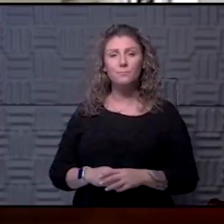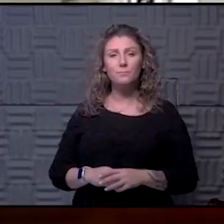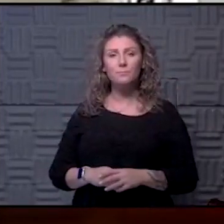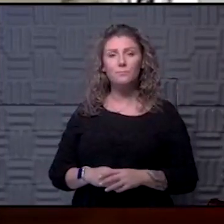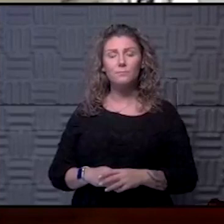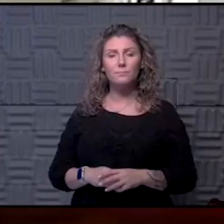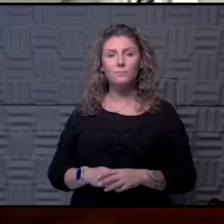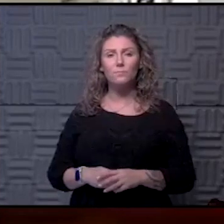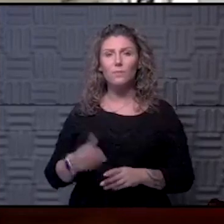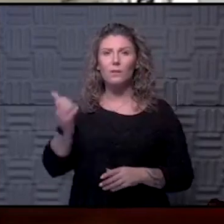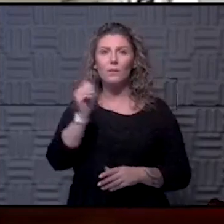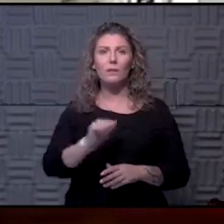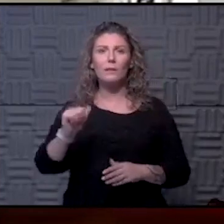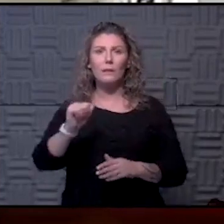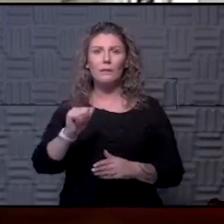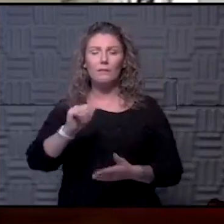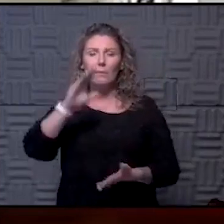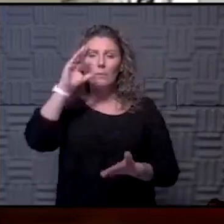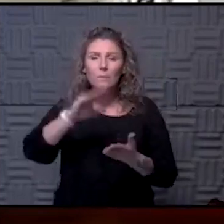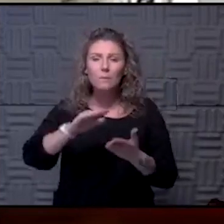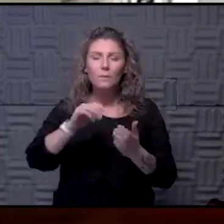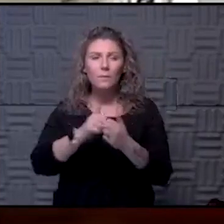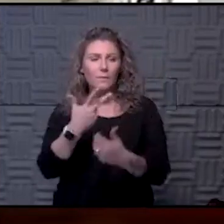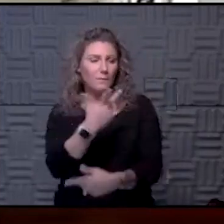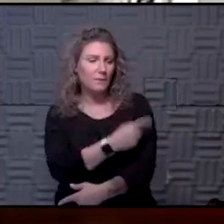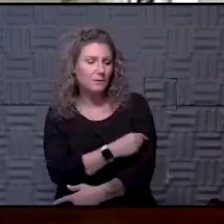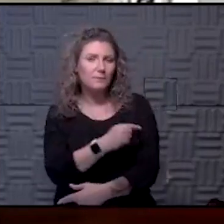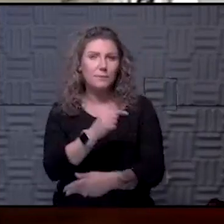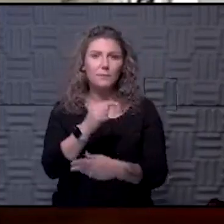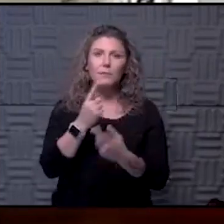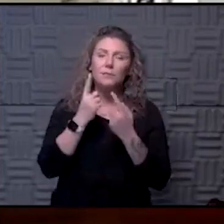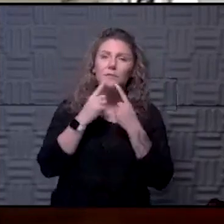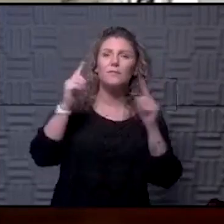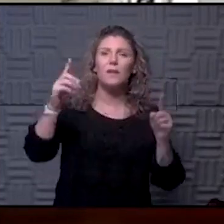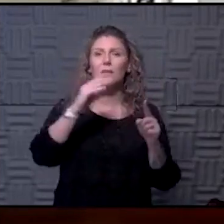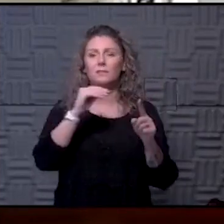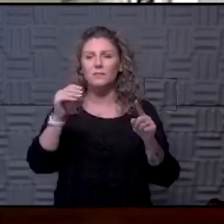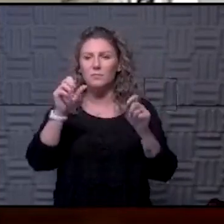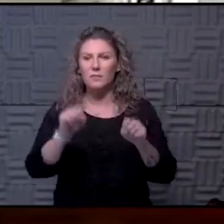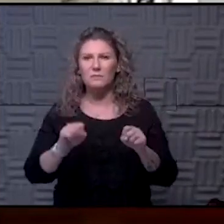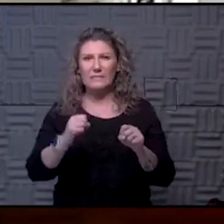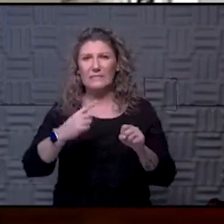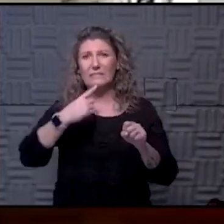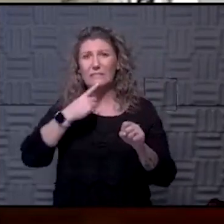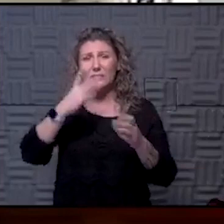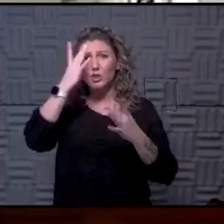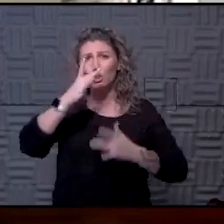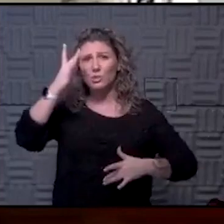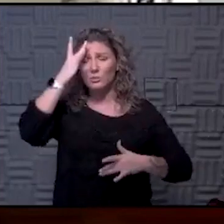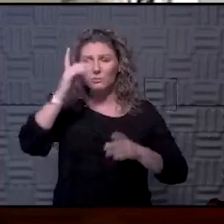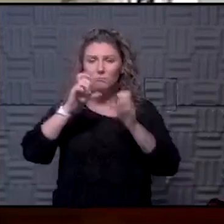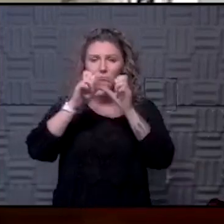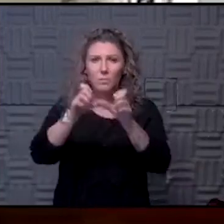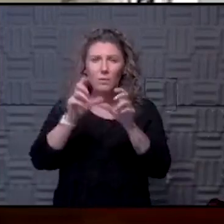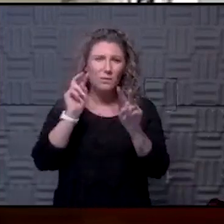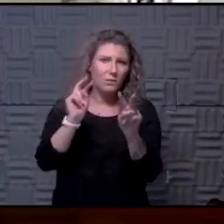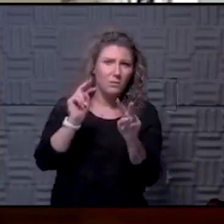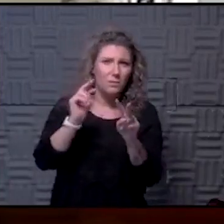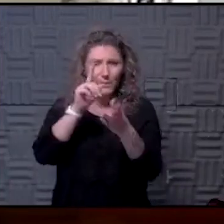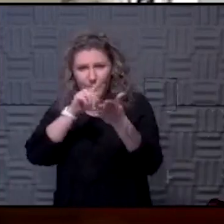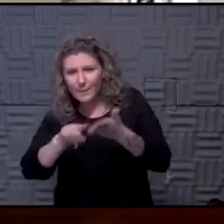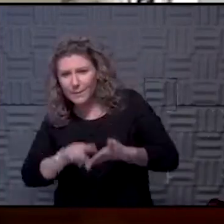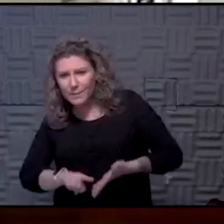any kind of reduction in vaccine effectiveness and possibly increased severity of disease. And so we're continuing to monitor and